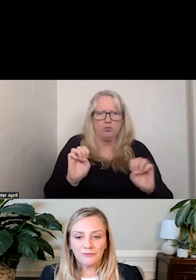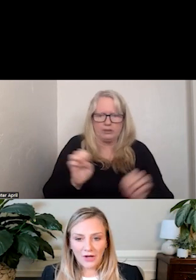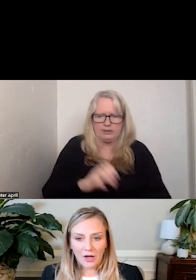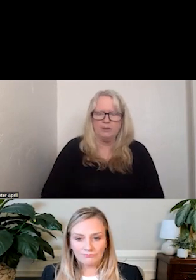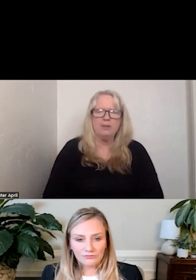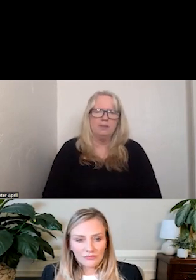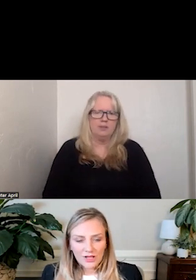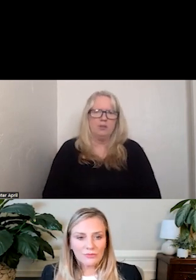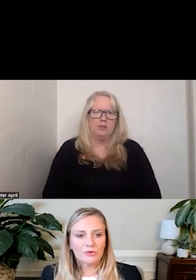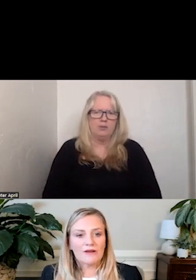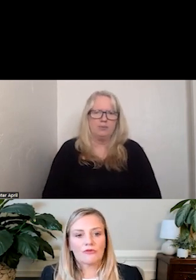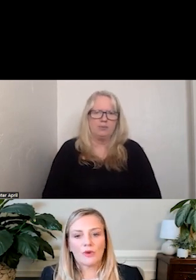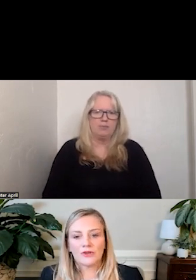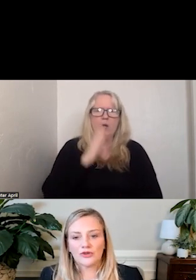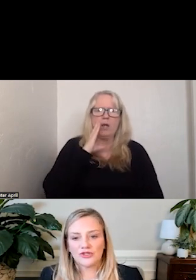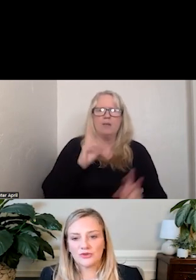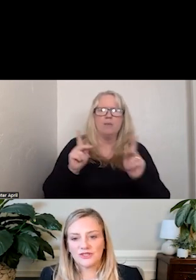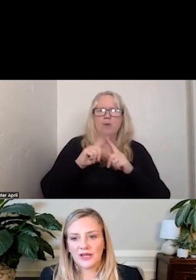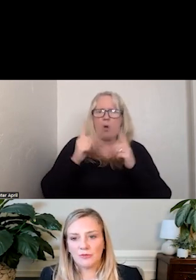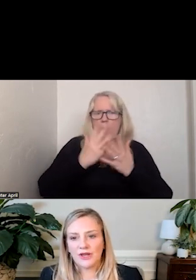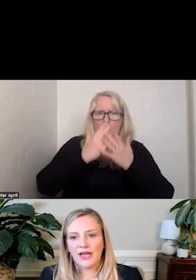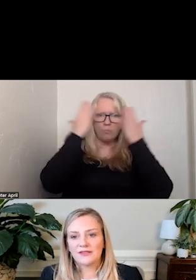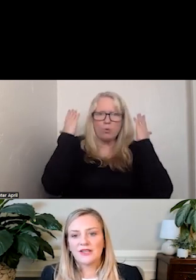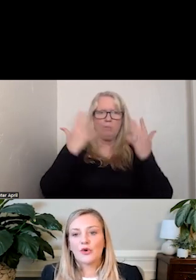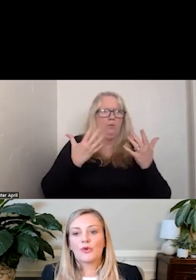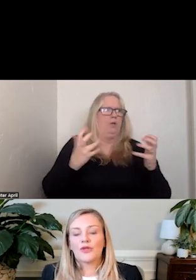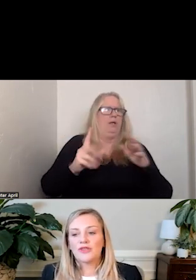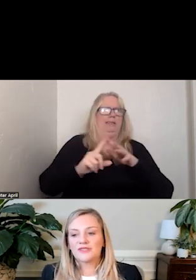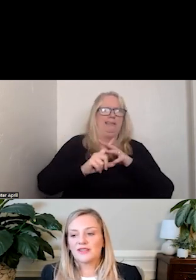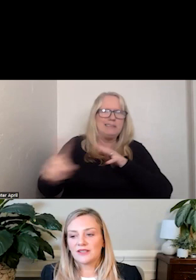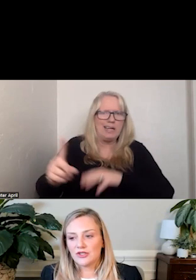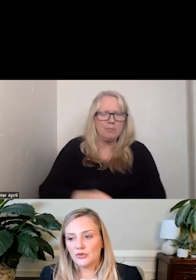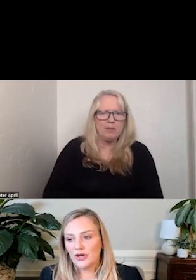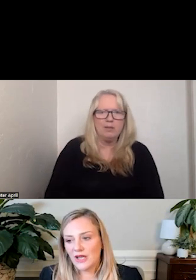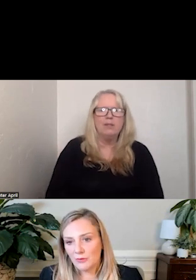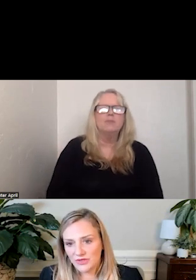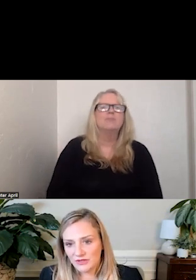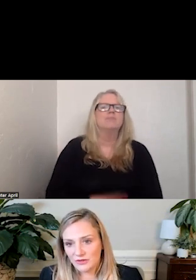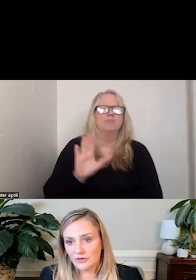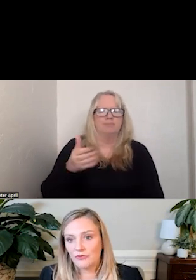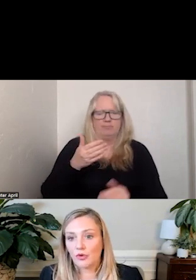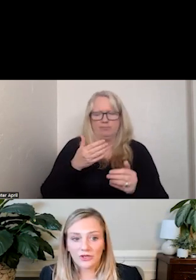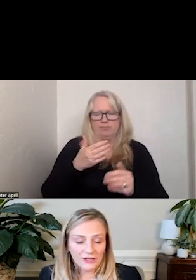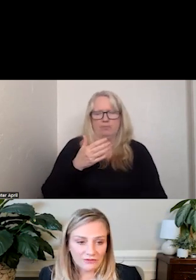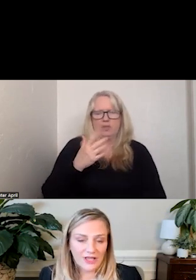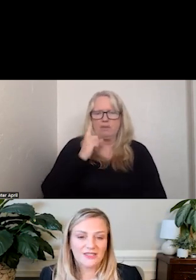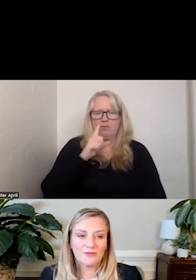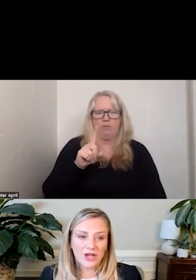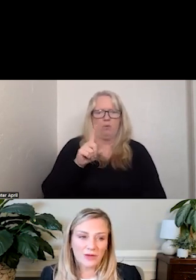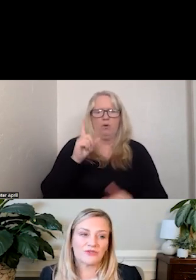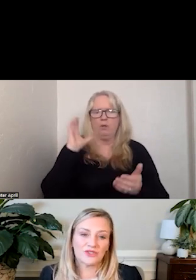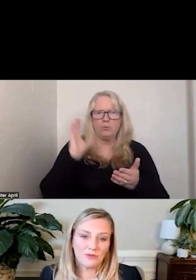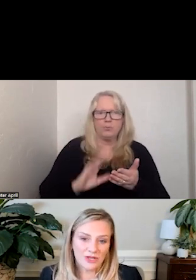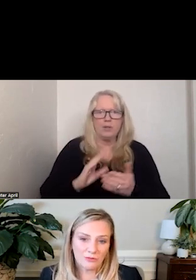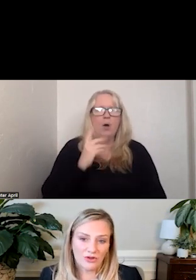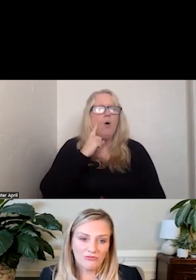that people have overwhelming urges to escape. And what this can lead to attempts for relief. And